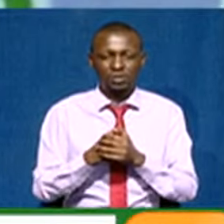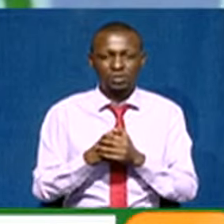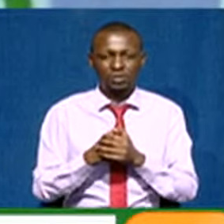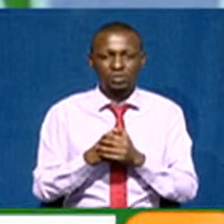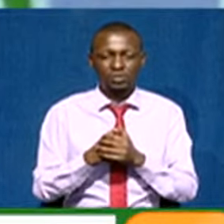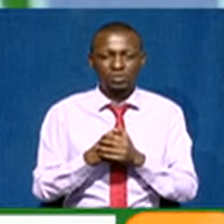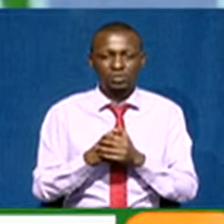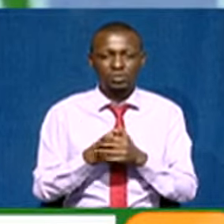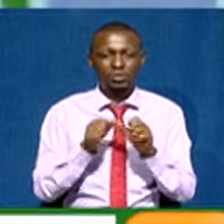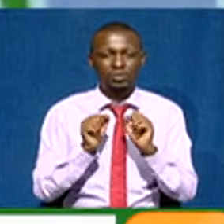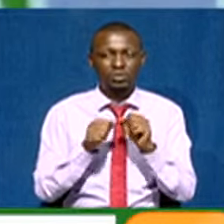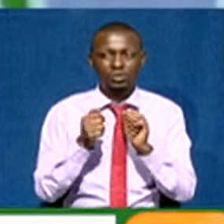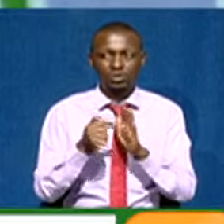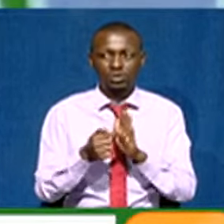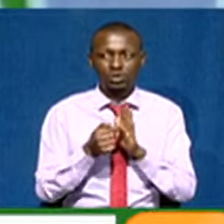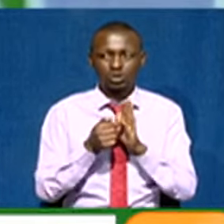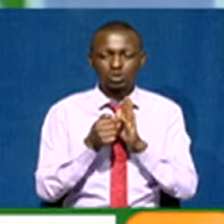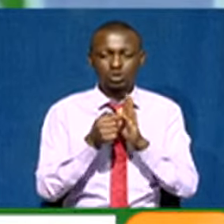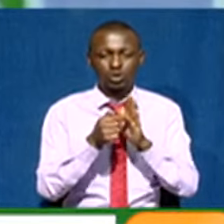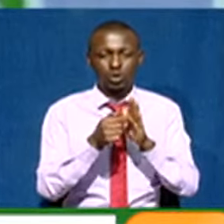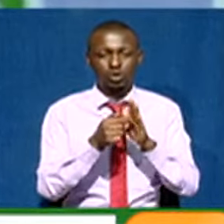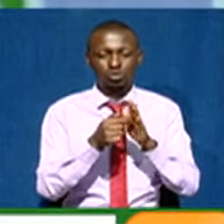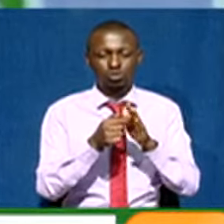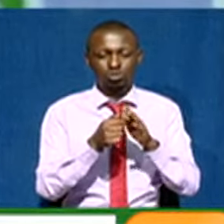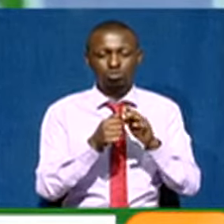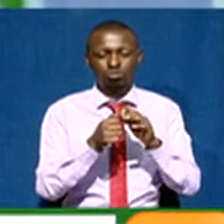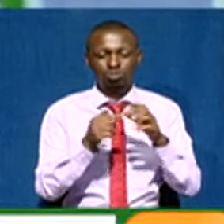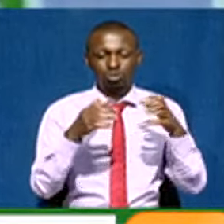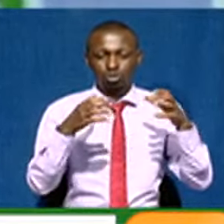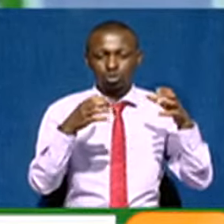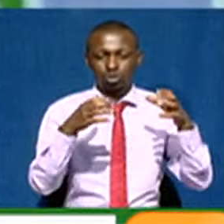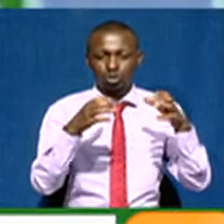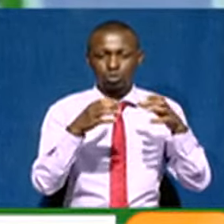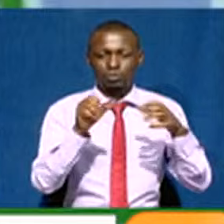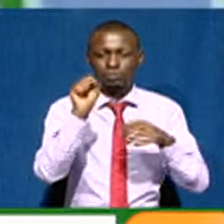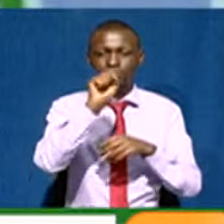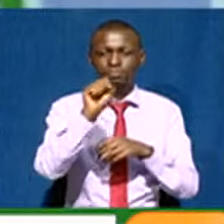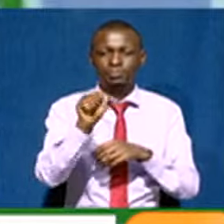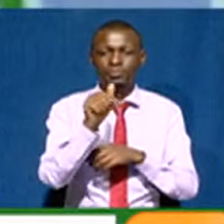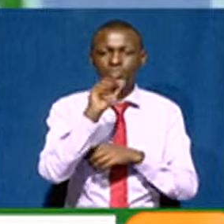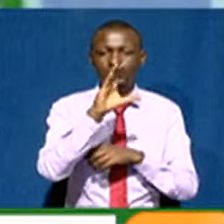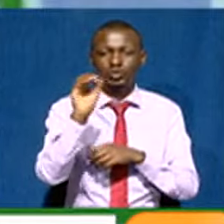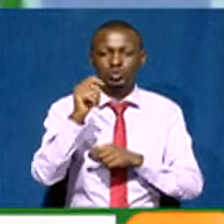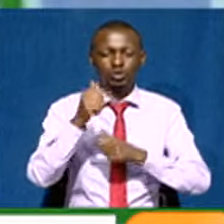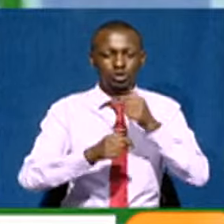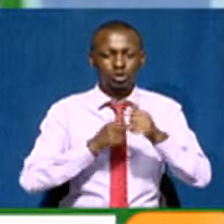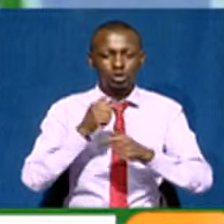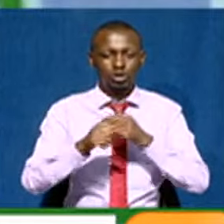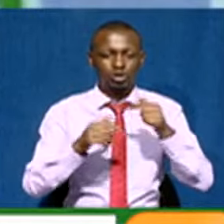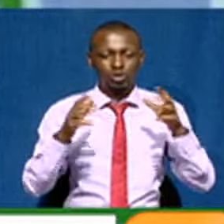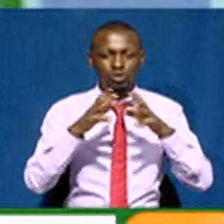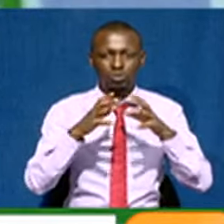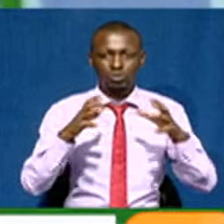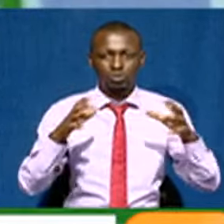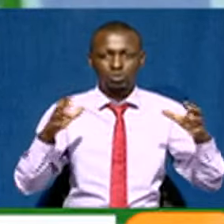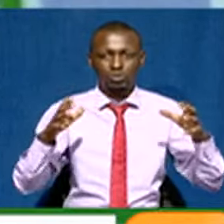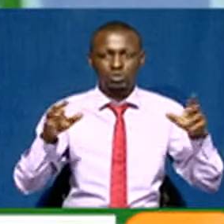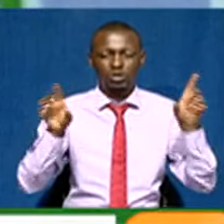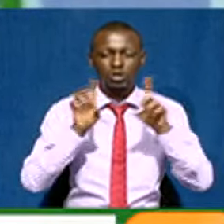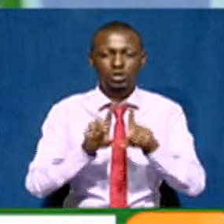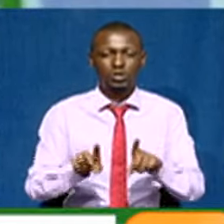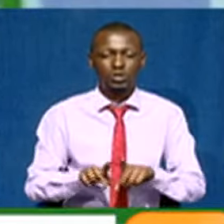that the Sacco has grown. Of course, we've also had, along the way, we also have had bumpy